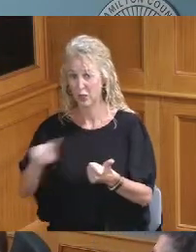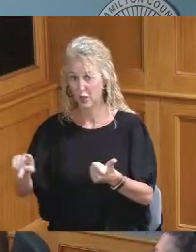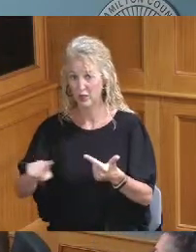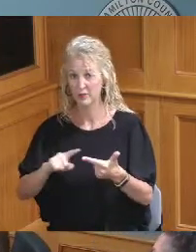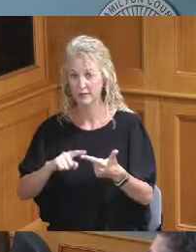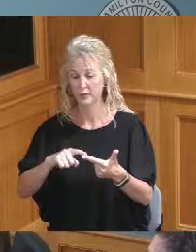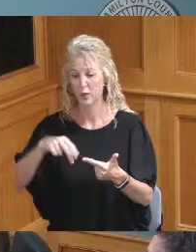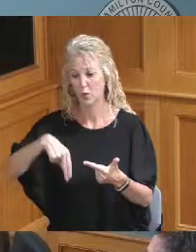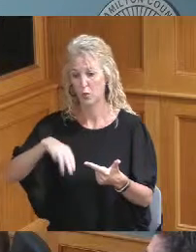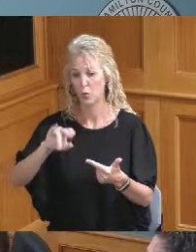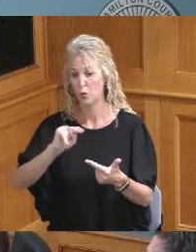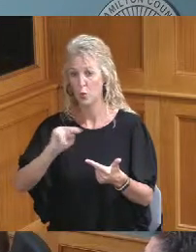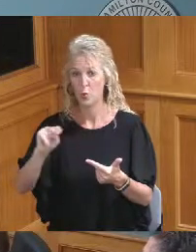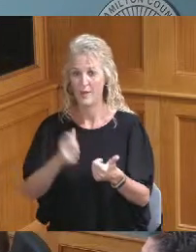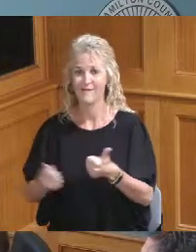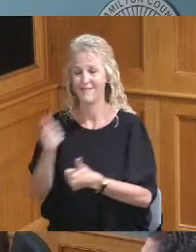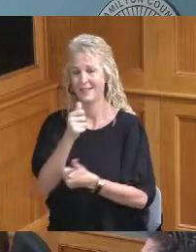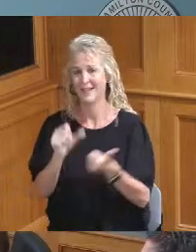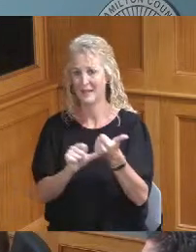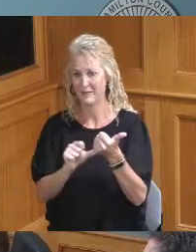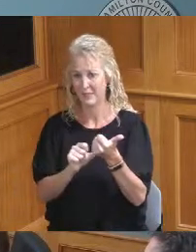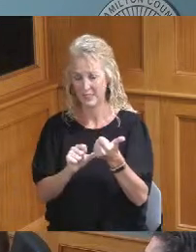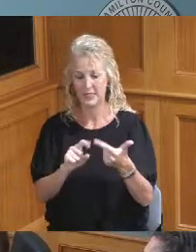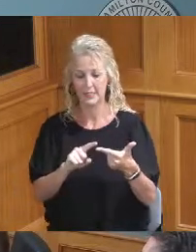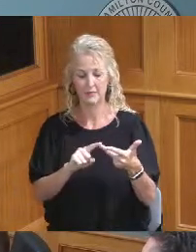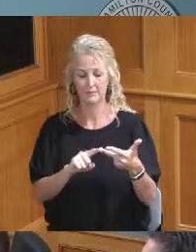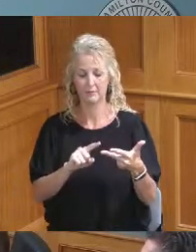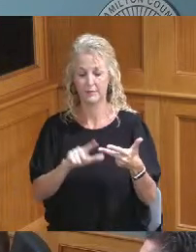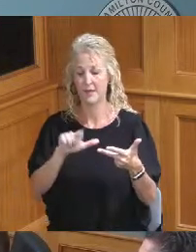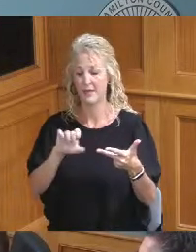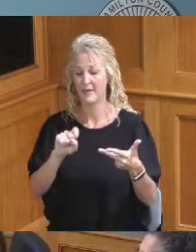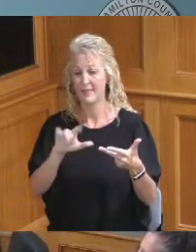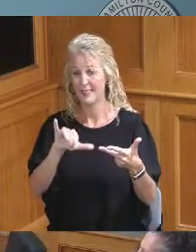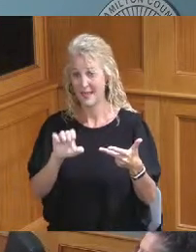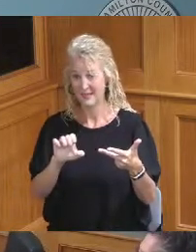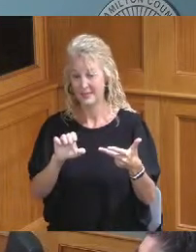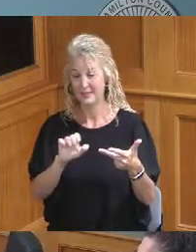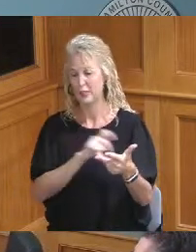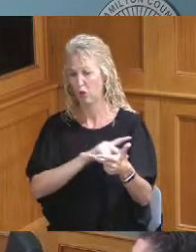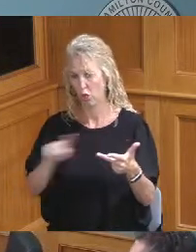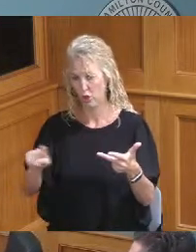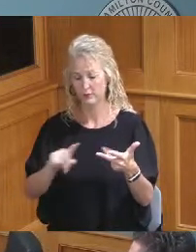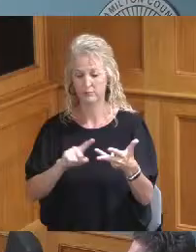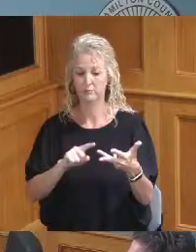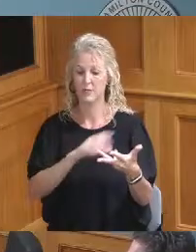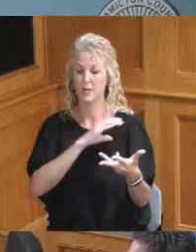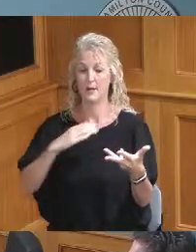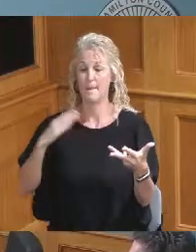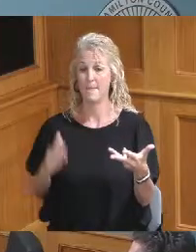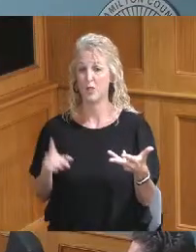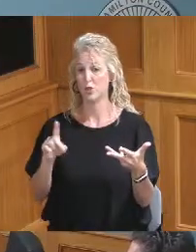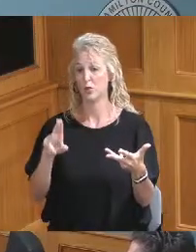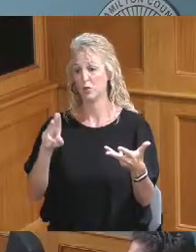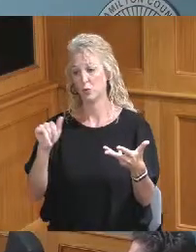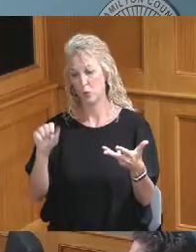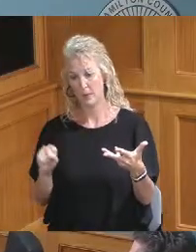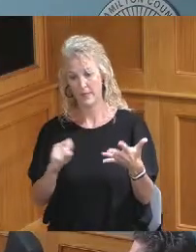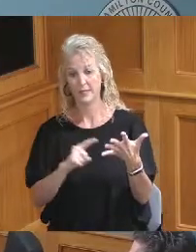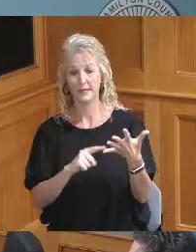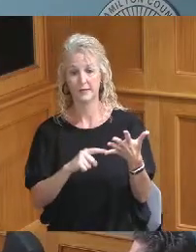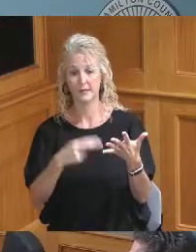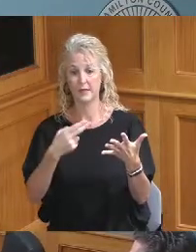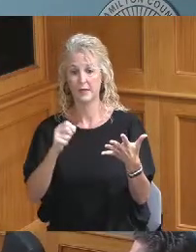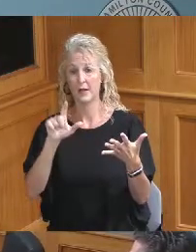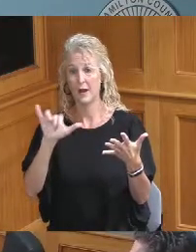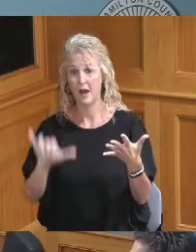Quinn Falter, Executive Assistant. Leslie Hervey, Clerk to the Board. Stephanie Summerall Dumas, Commissioner. Holly